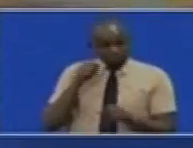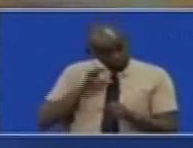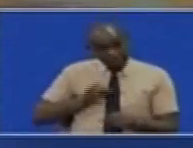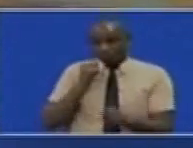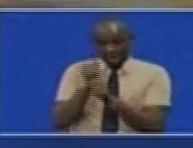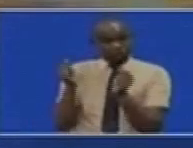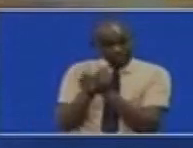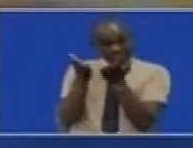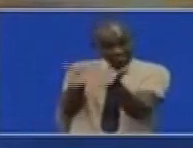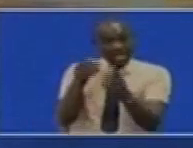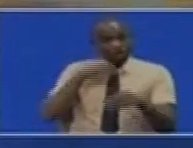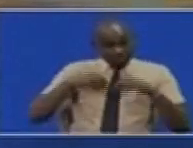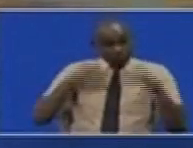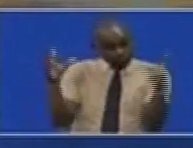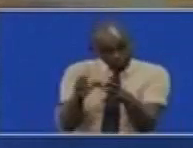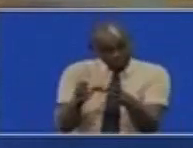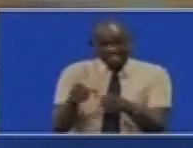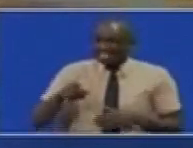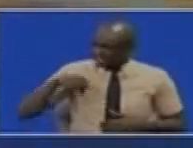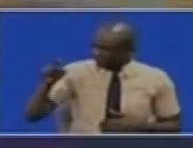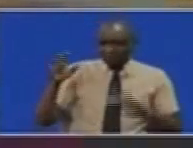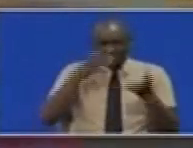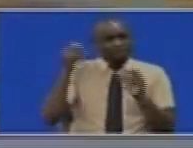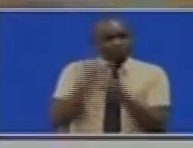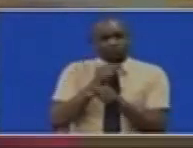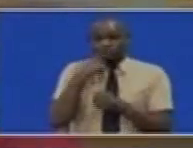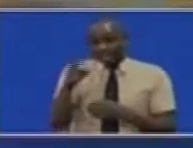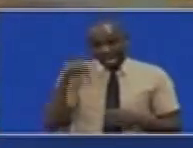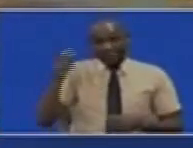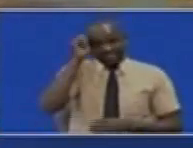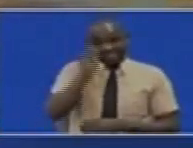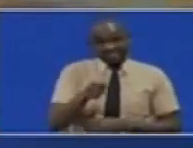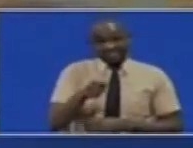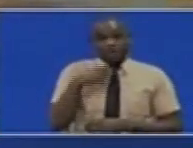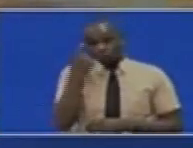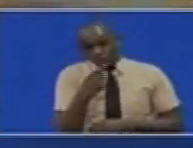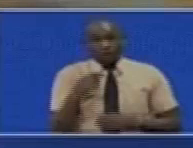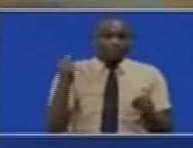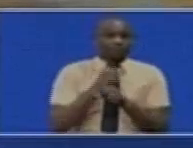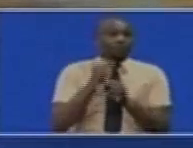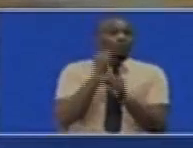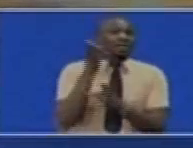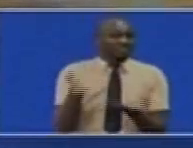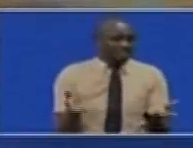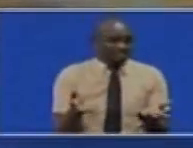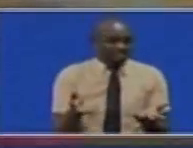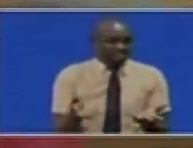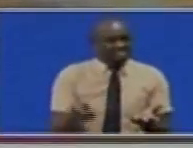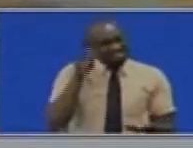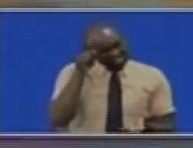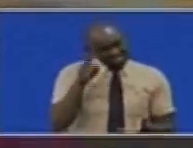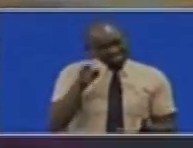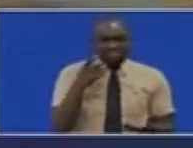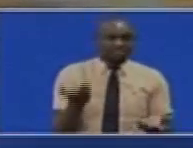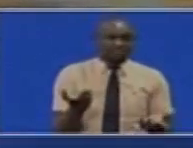in that division. And I don't think it's fair to say that there are some judges who cannot be put in those divisions. It is